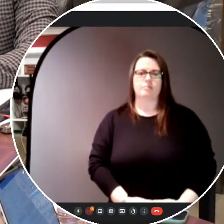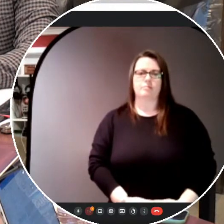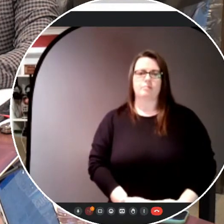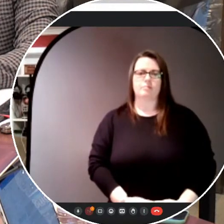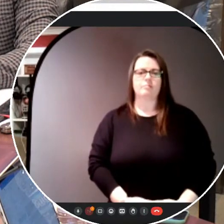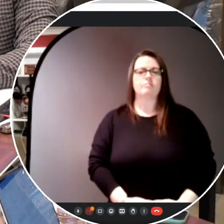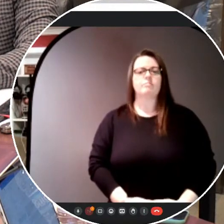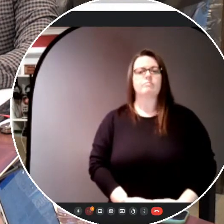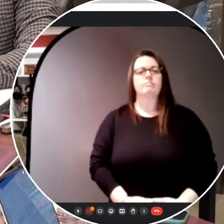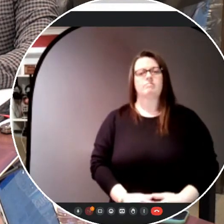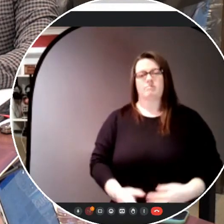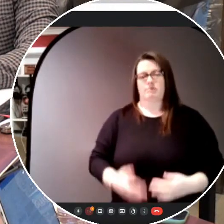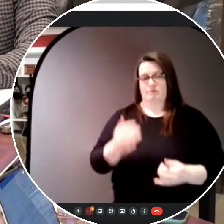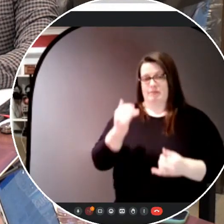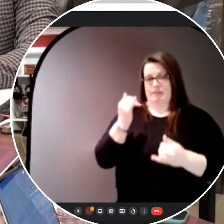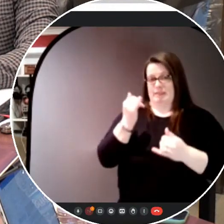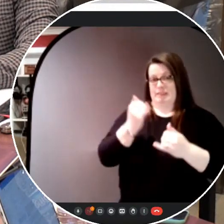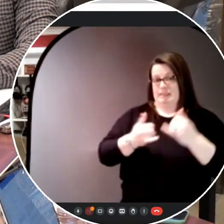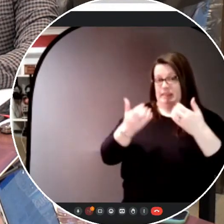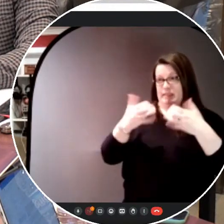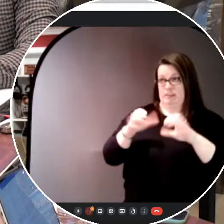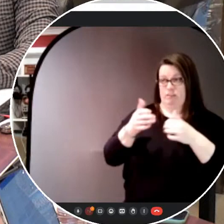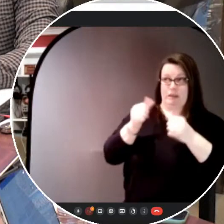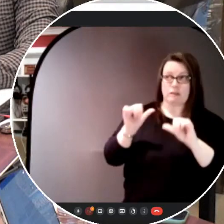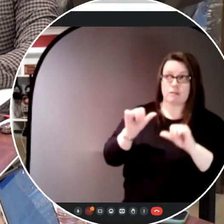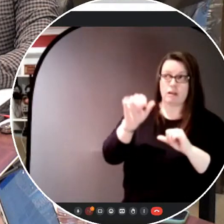Just one last chance before we move on. Stephenville, can you hear us?